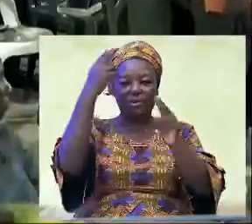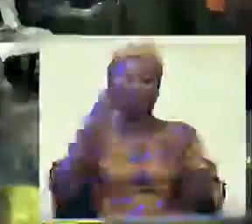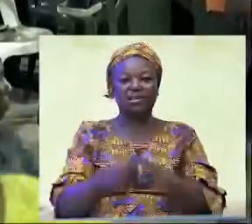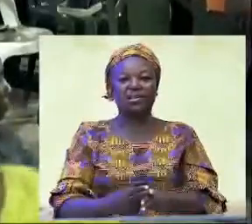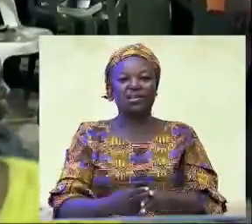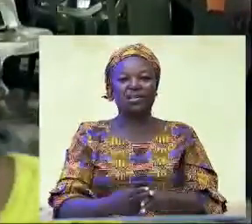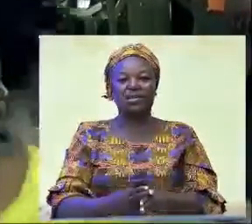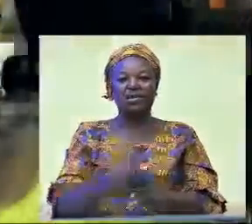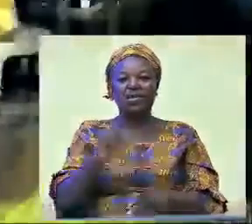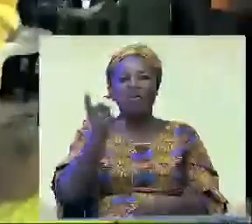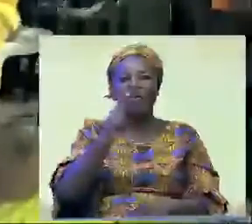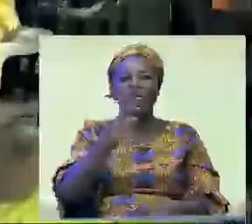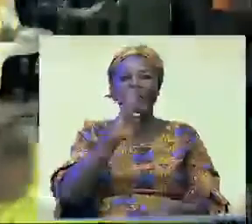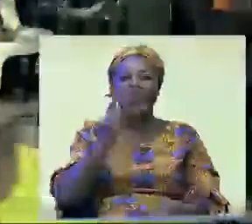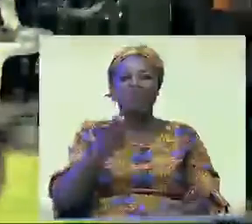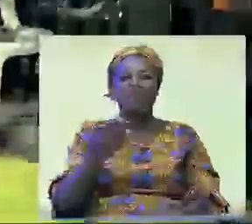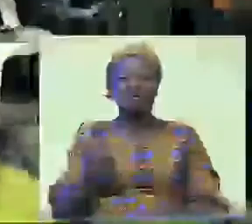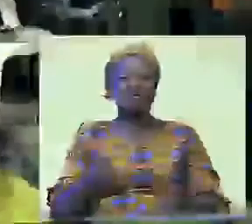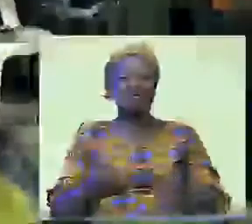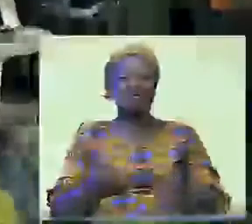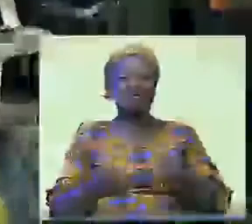Your time has come.